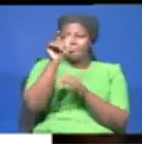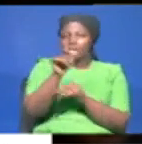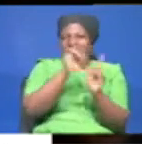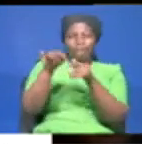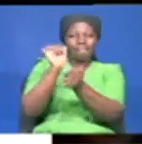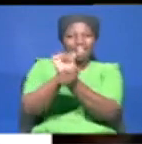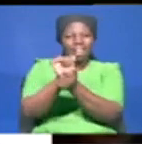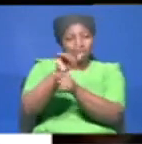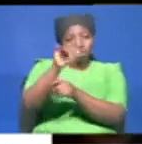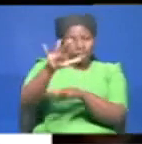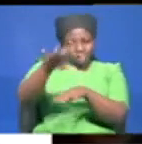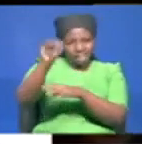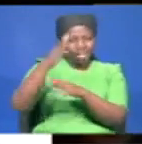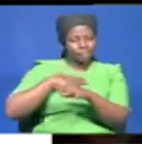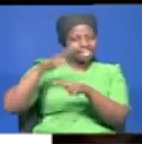committee.